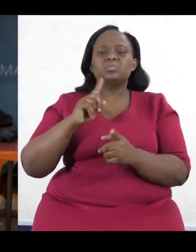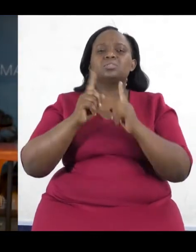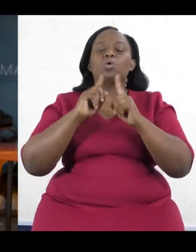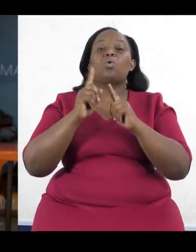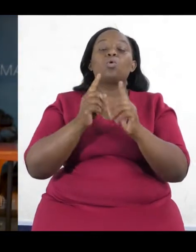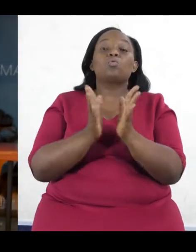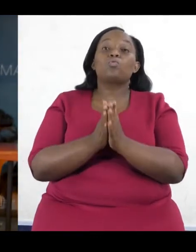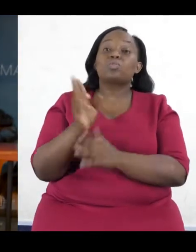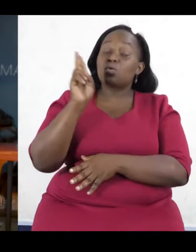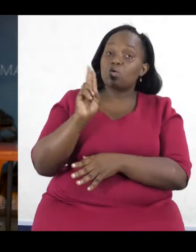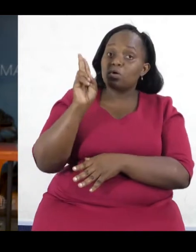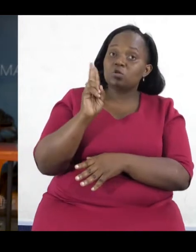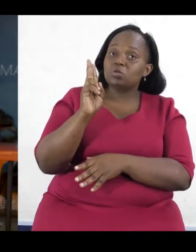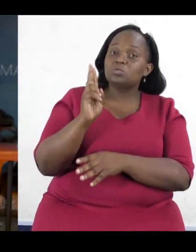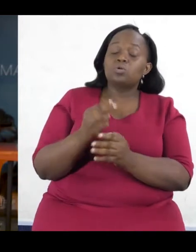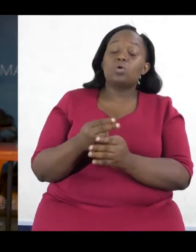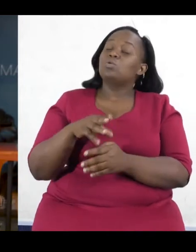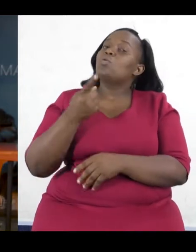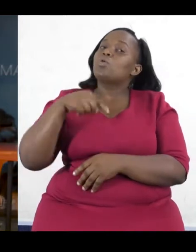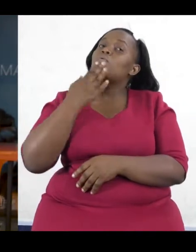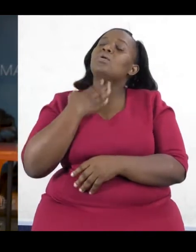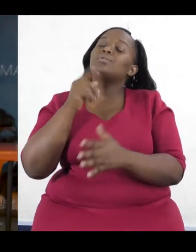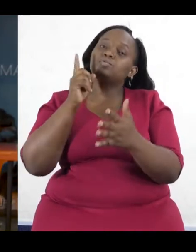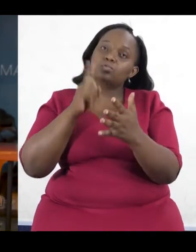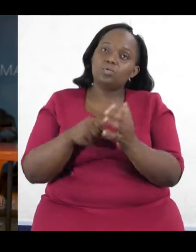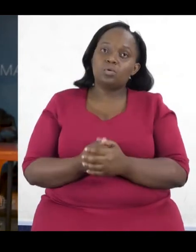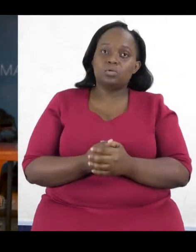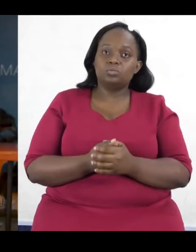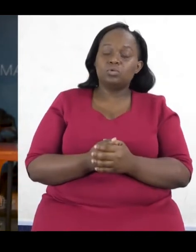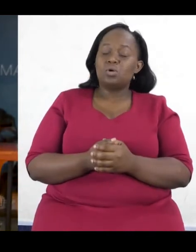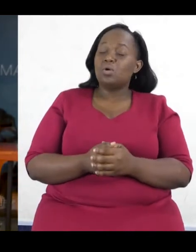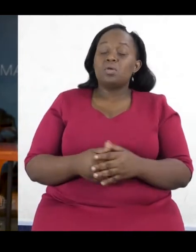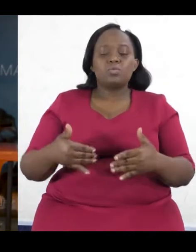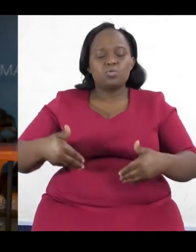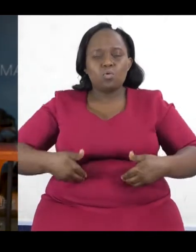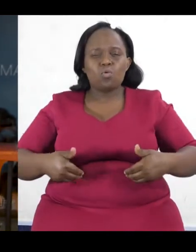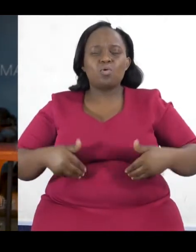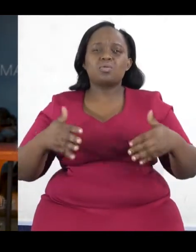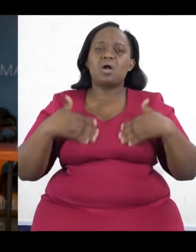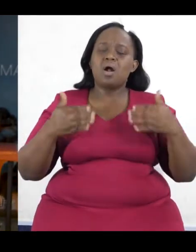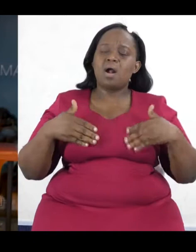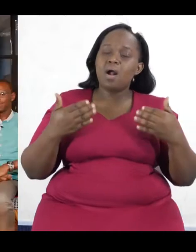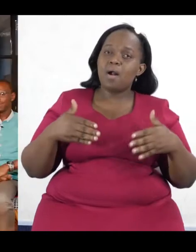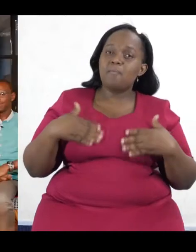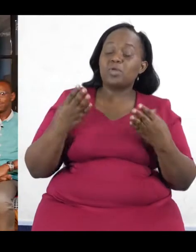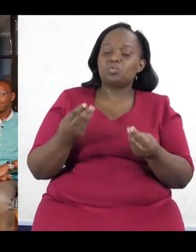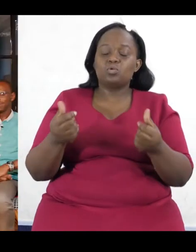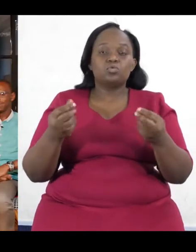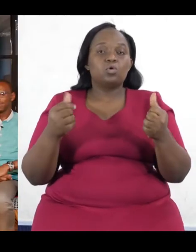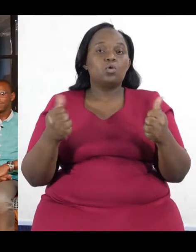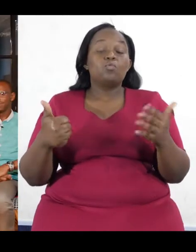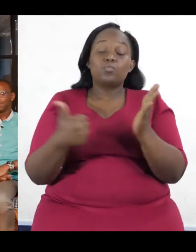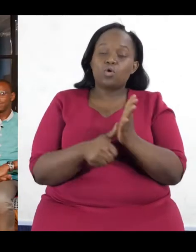and tell him, this is what we can get to do. We are young people very excited of solving problems, solving food security in